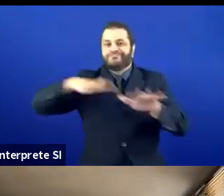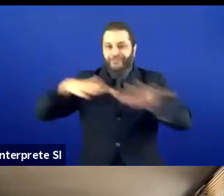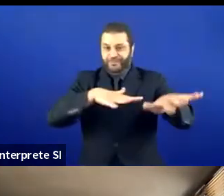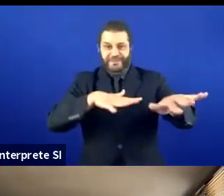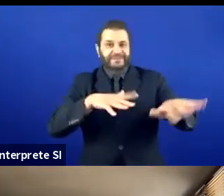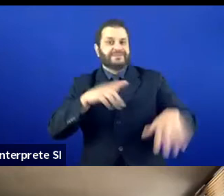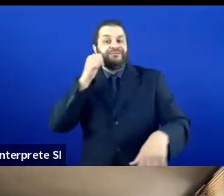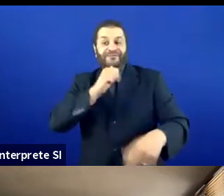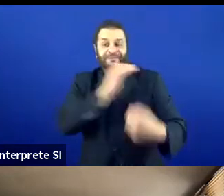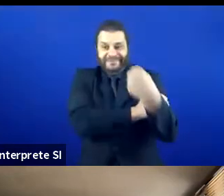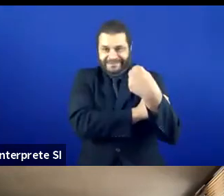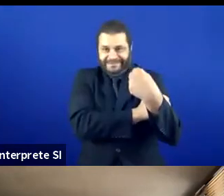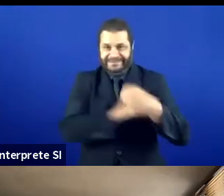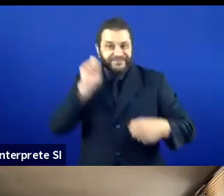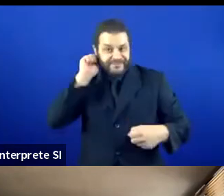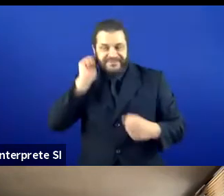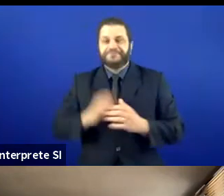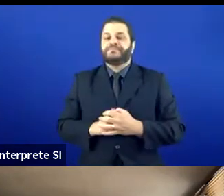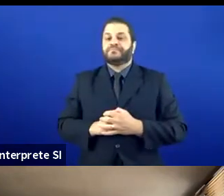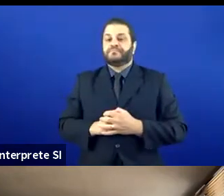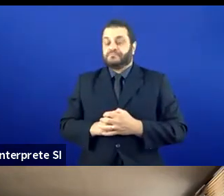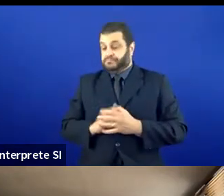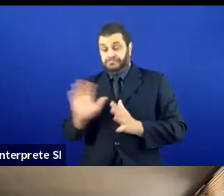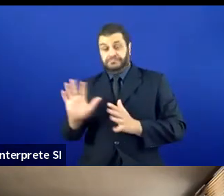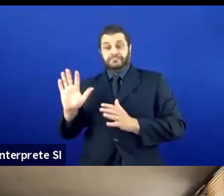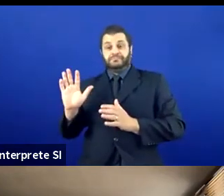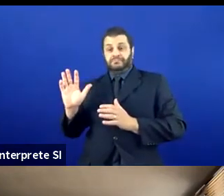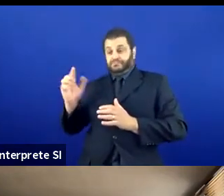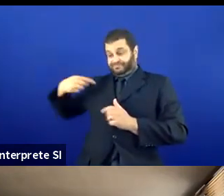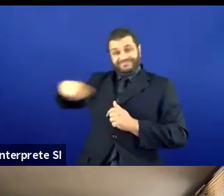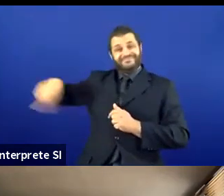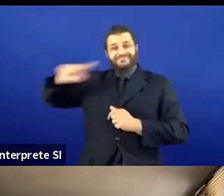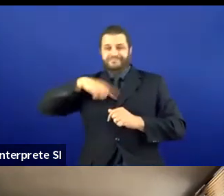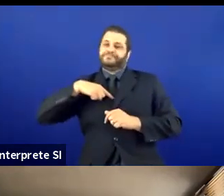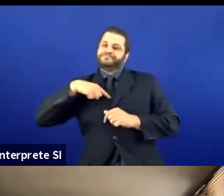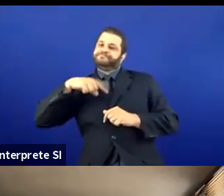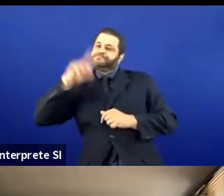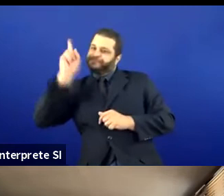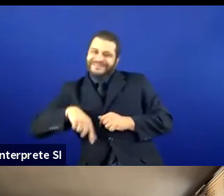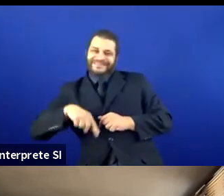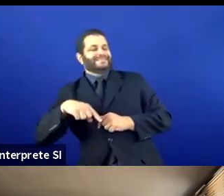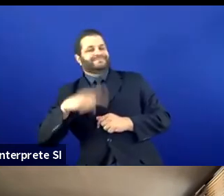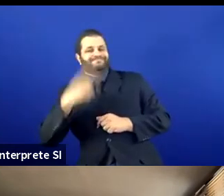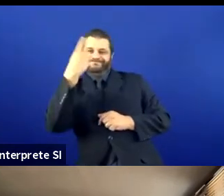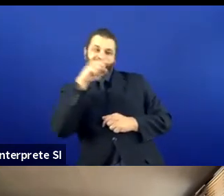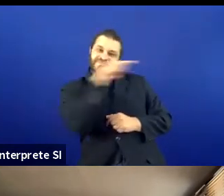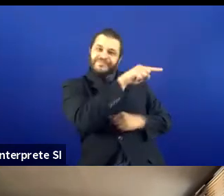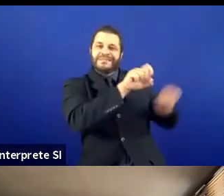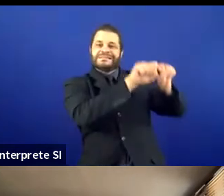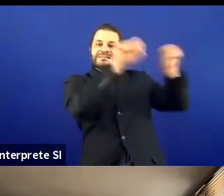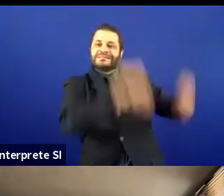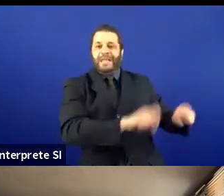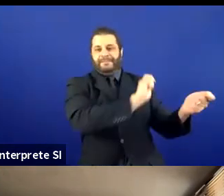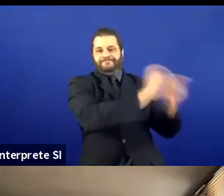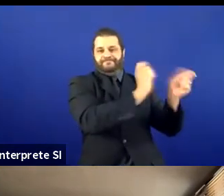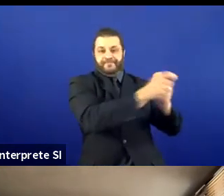also the importance of mentorship and building that next generation of feminist leadership. And we are so excited to have you as part